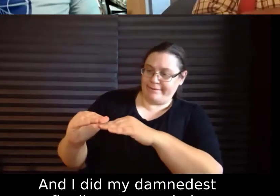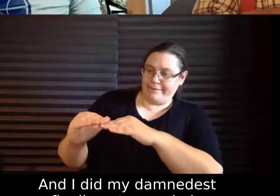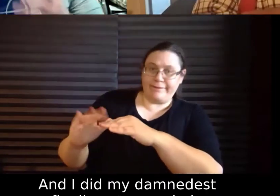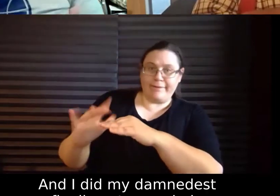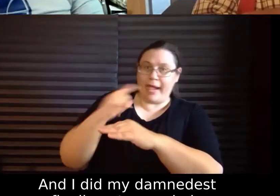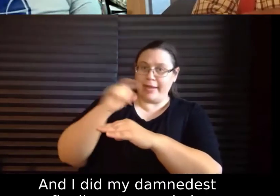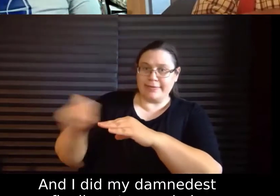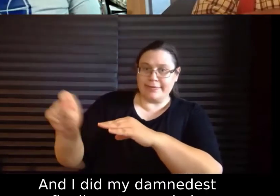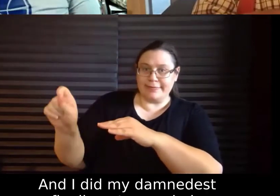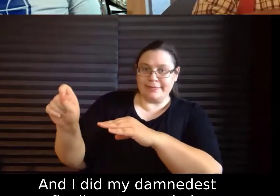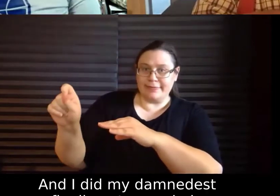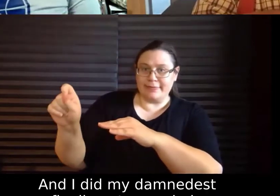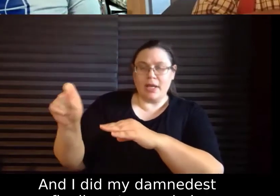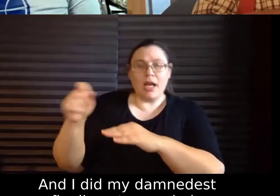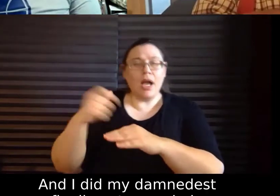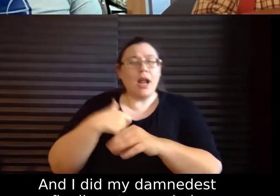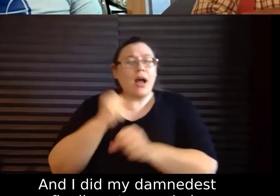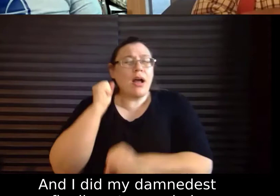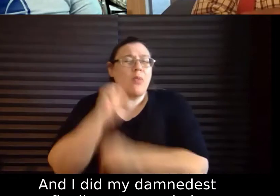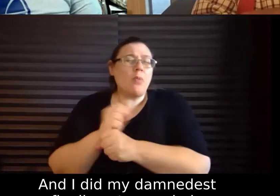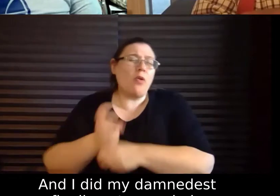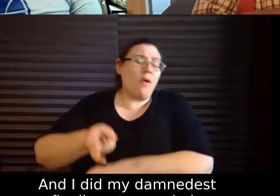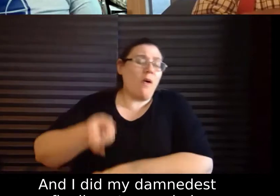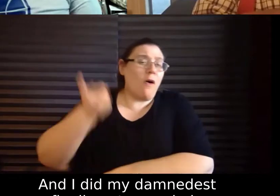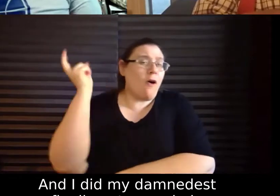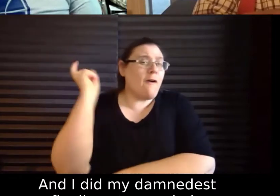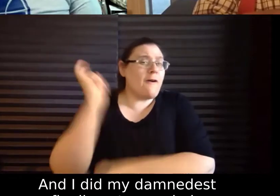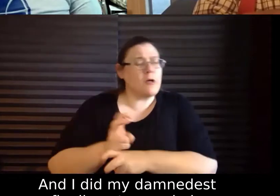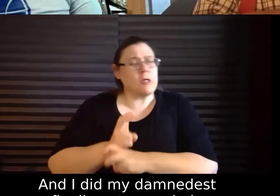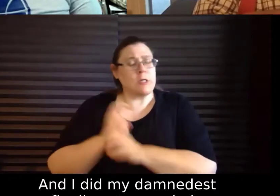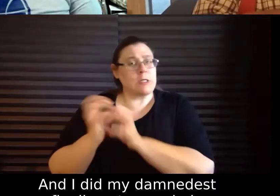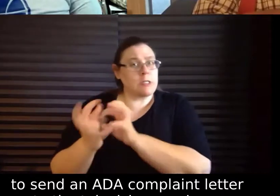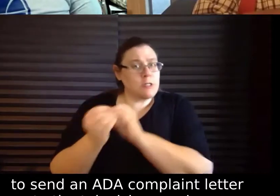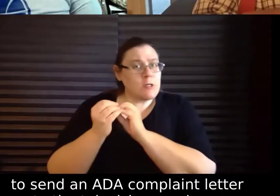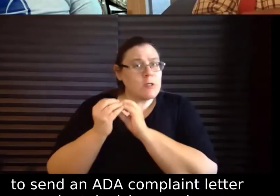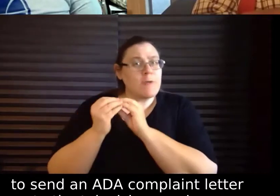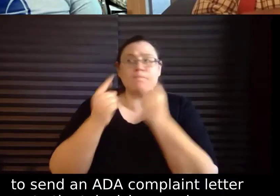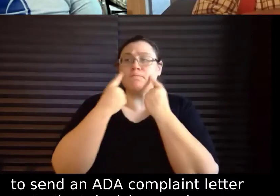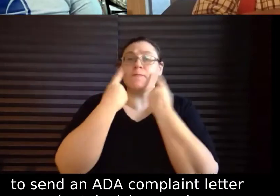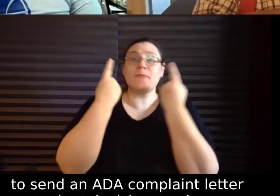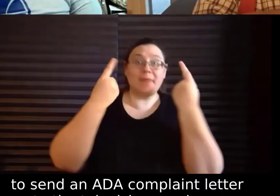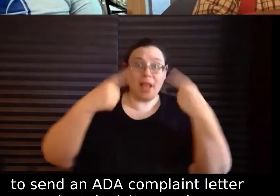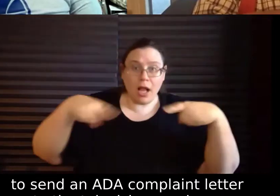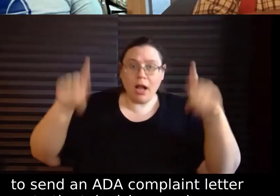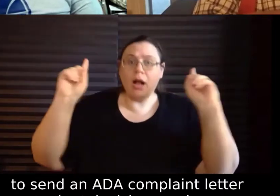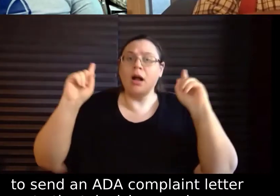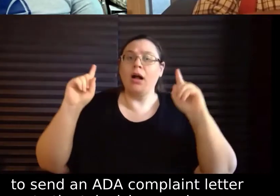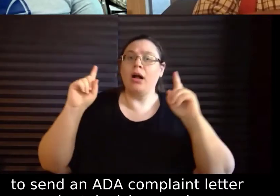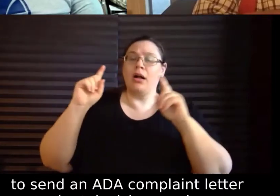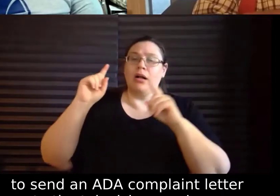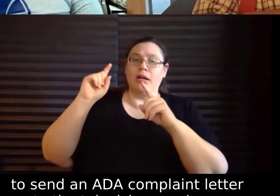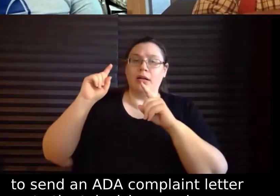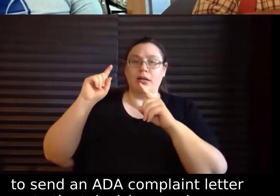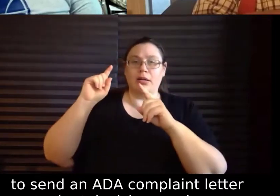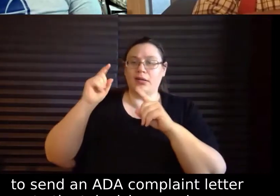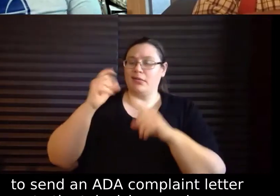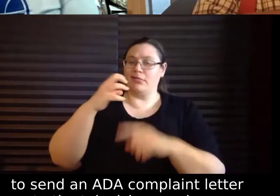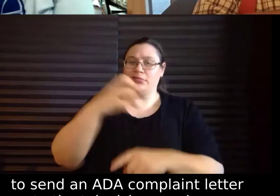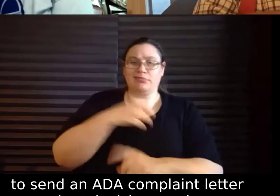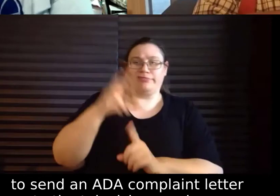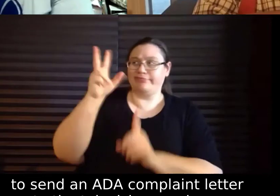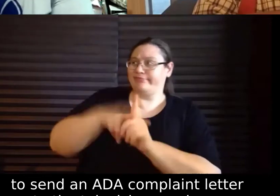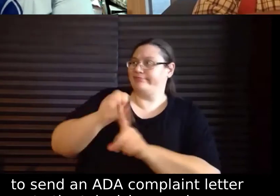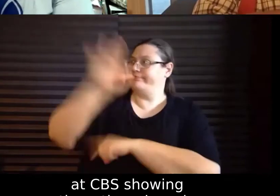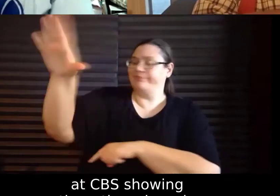my damnedest. Finally, I got some help to send a ADA complaint letter to